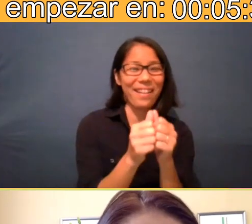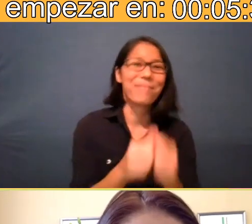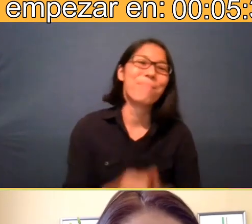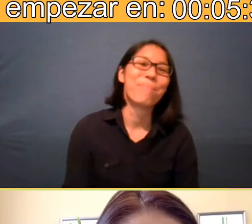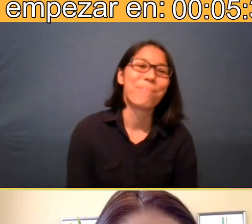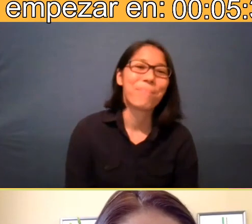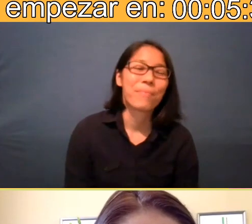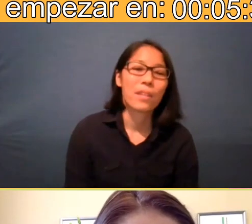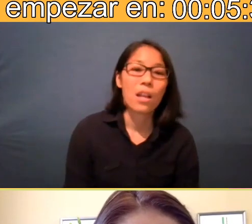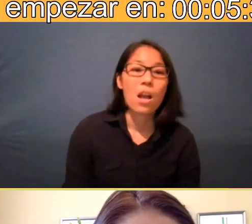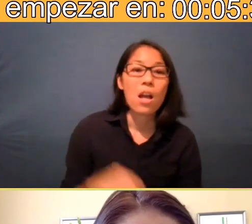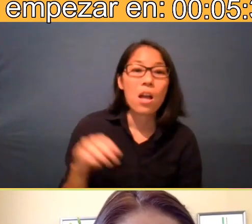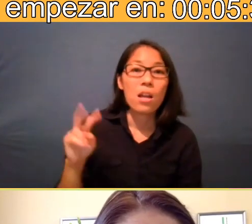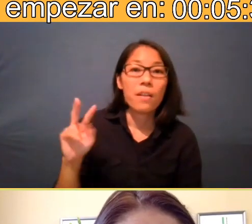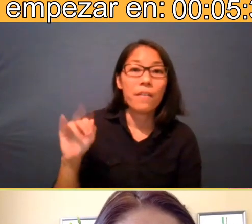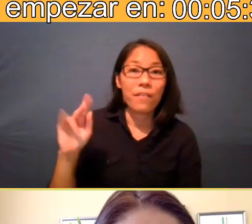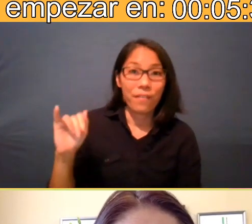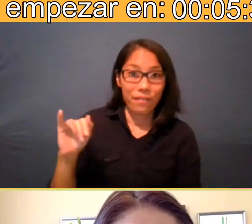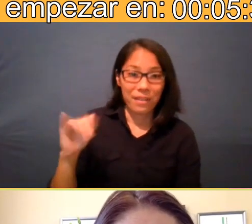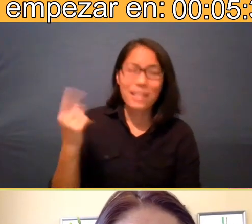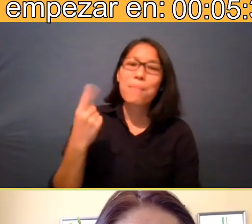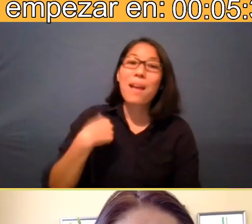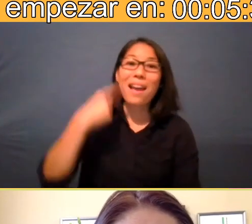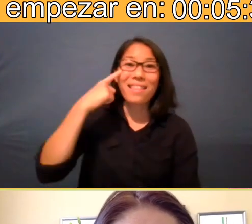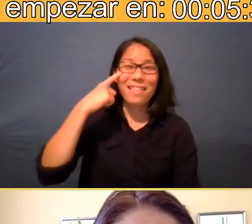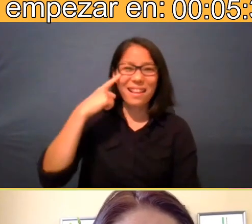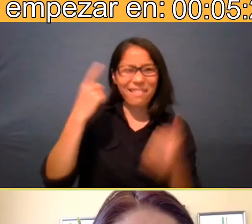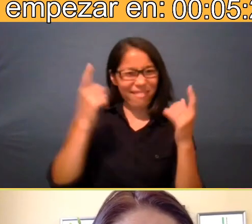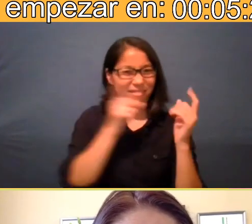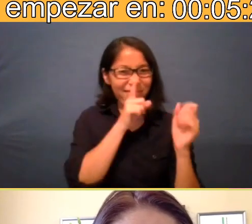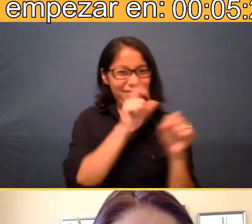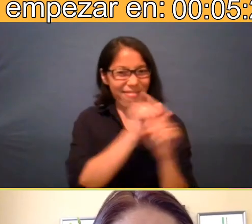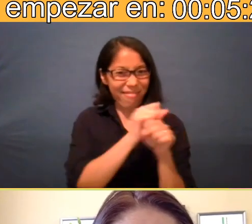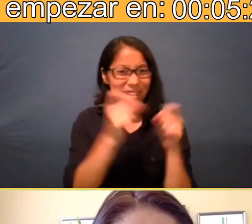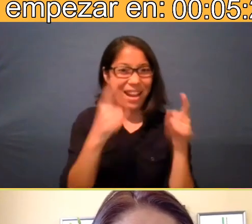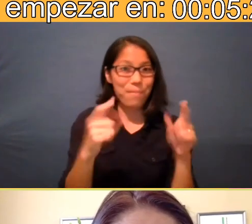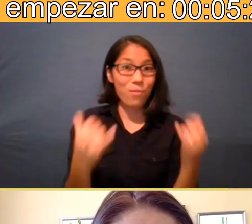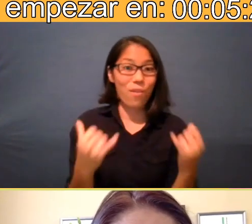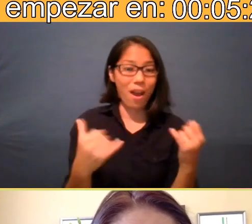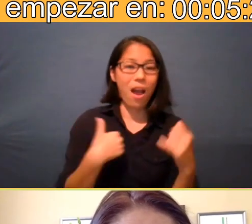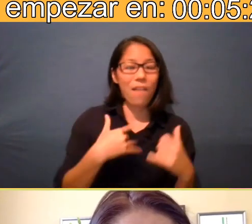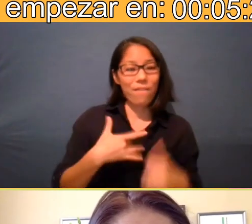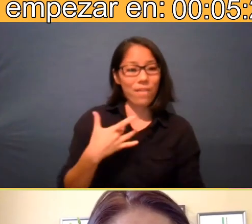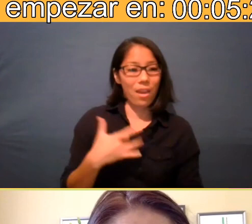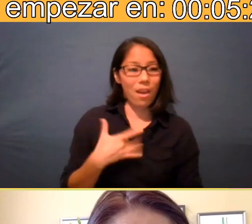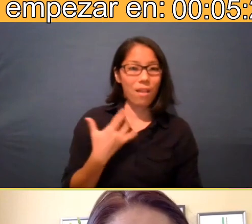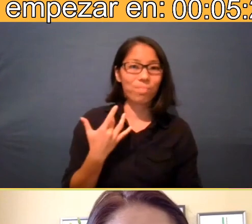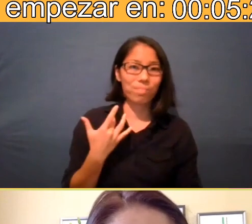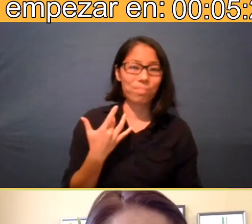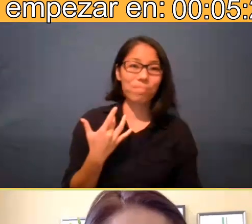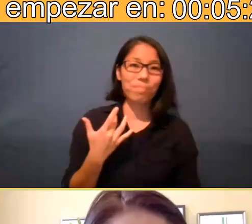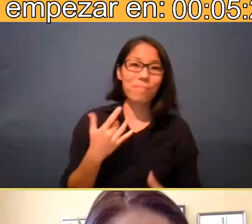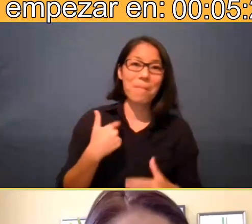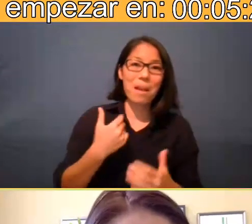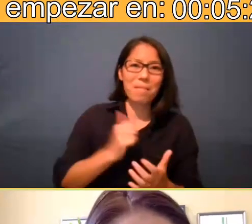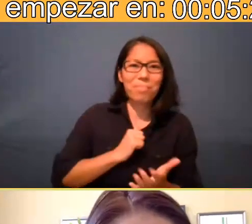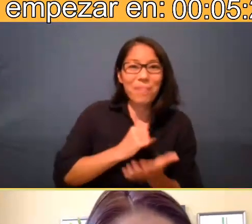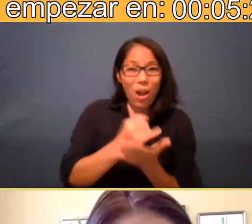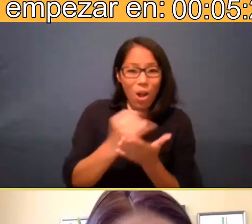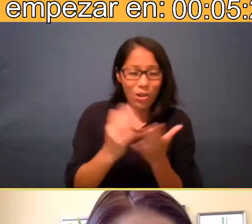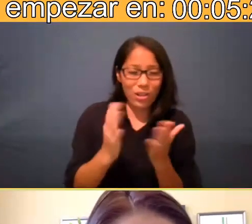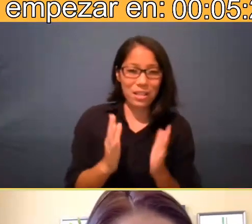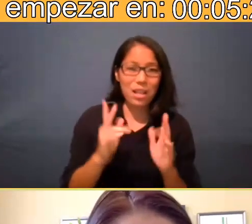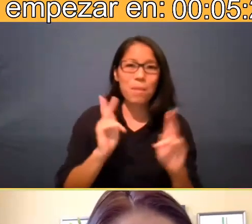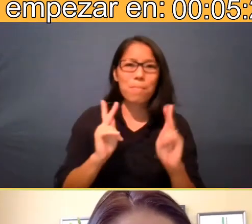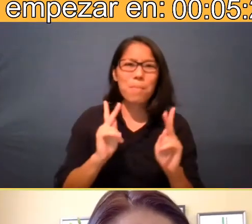Something that I think is true of this moment is that I feel like at some level, as an artist, people are really asking the question, how do